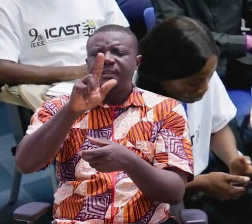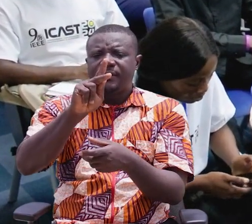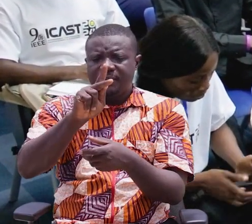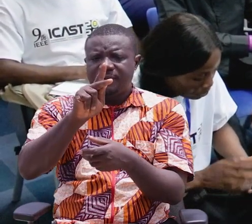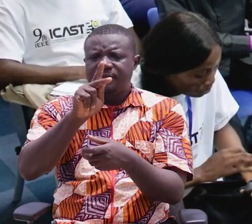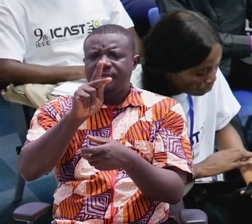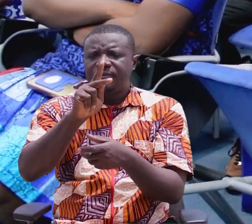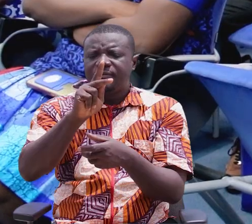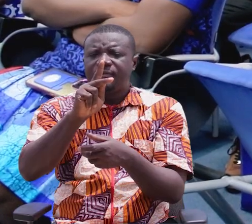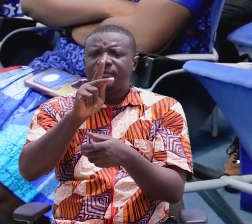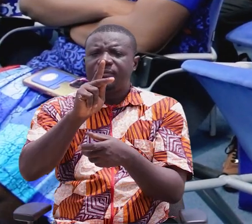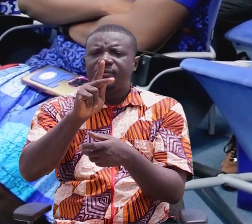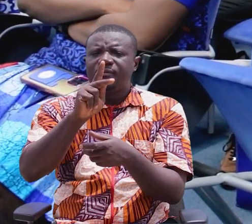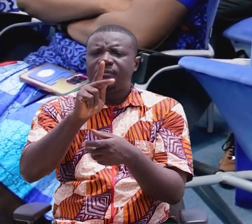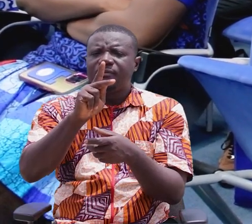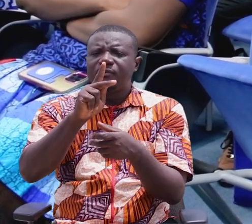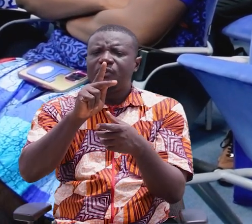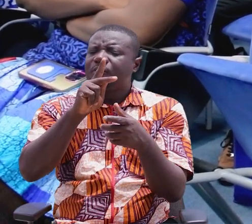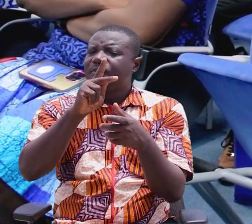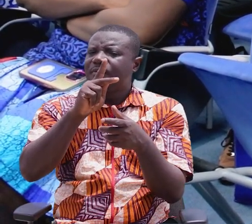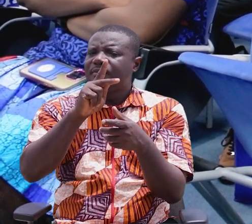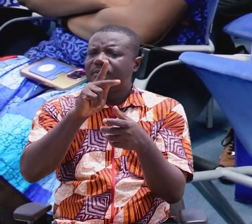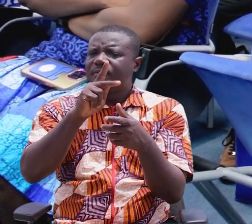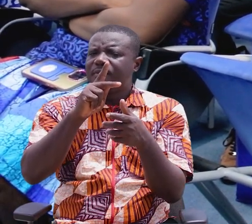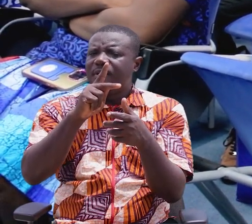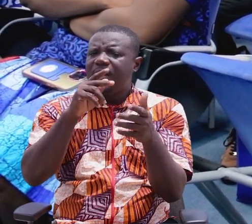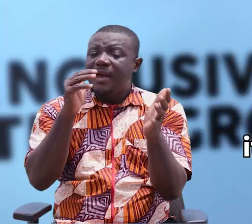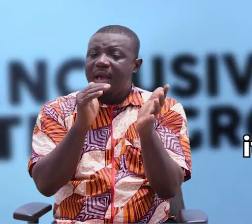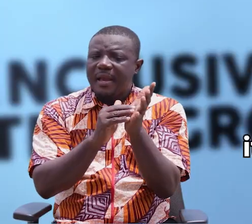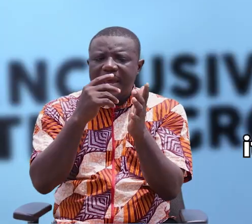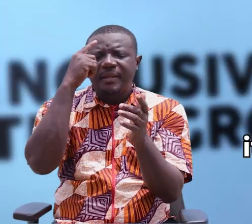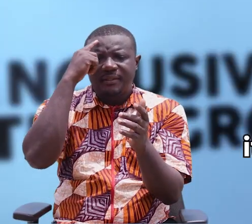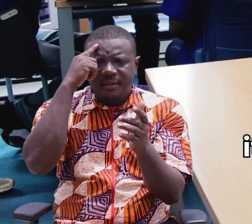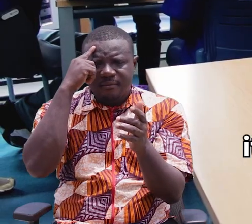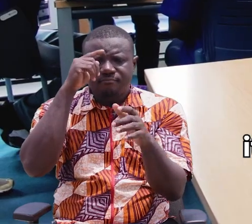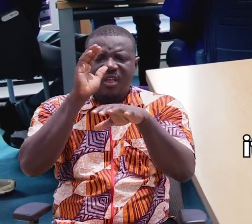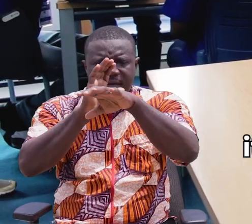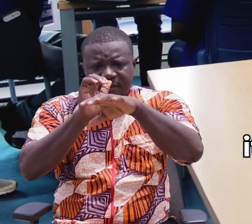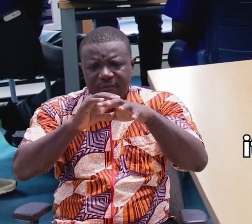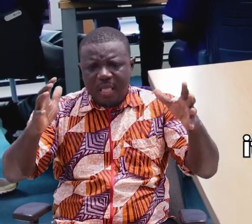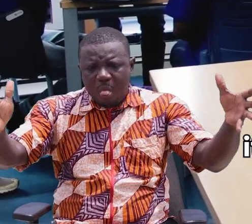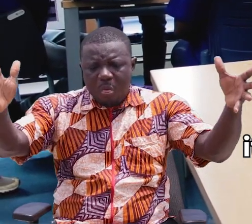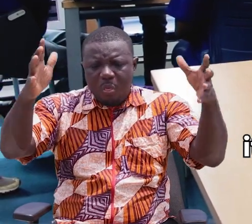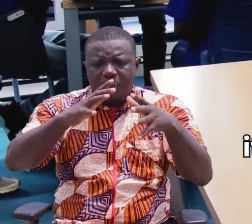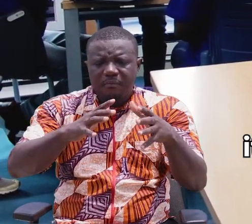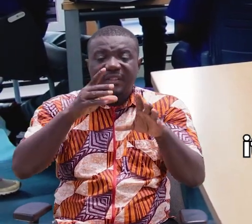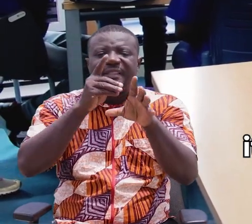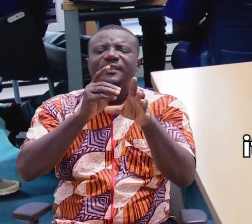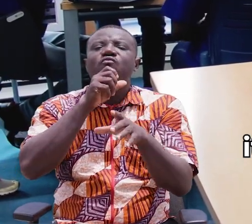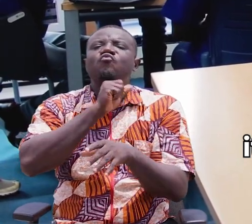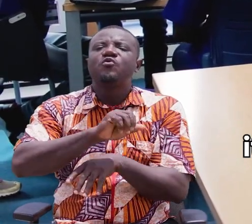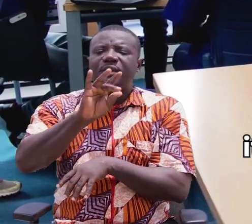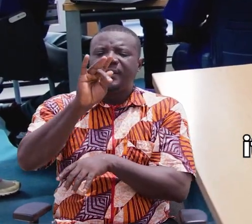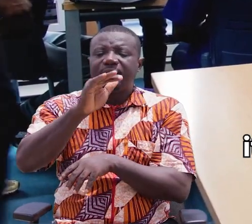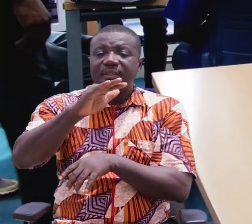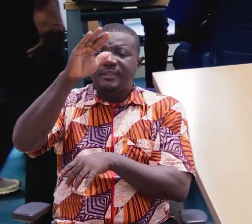3-day long event. And what the event does is it brings together young technocrats between the ages of 18